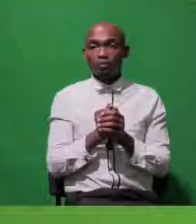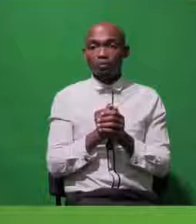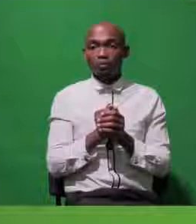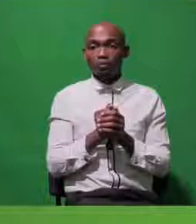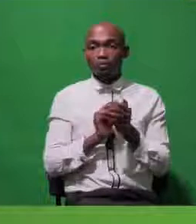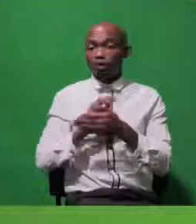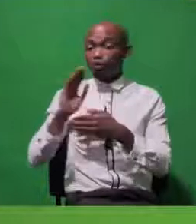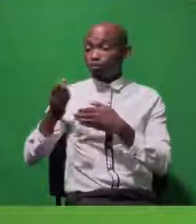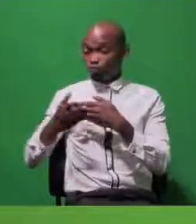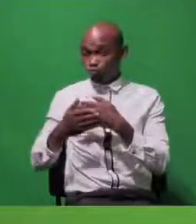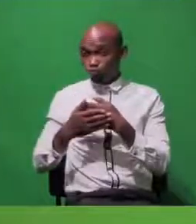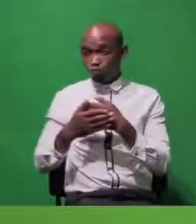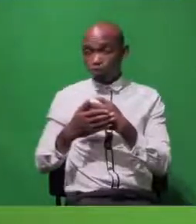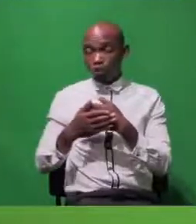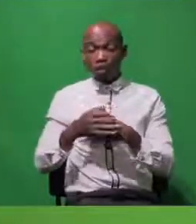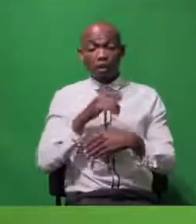original